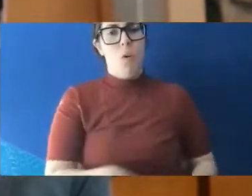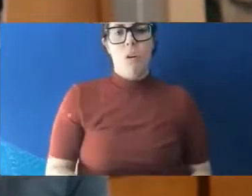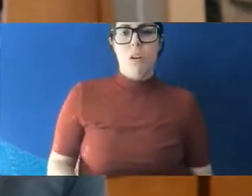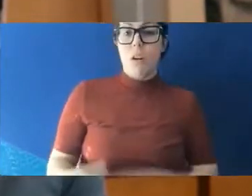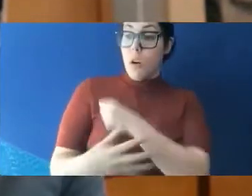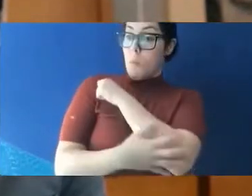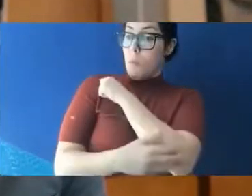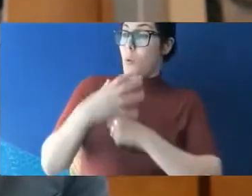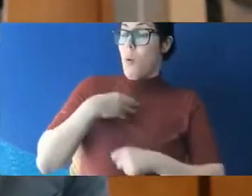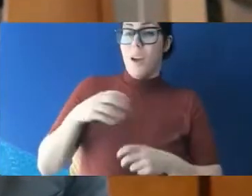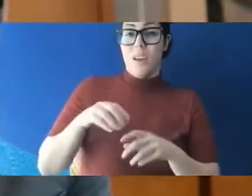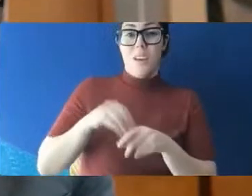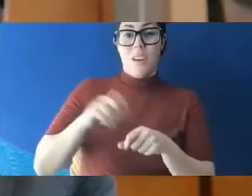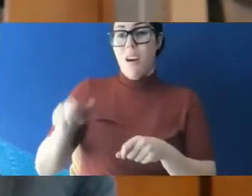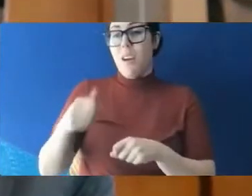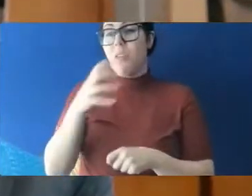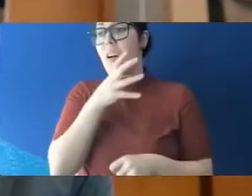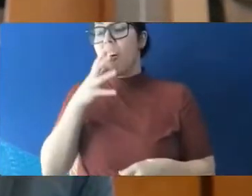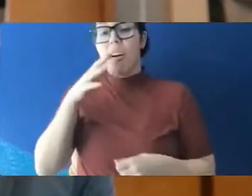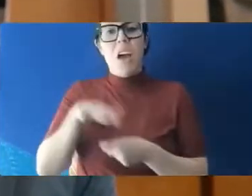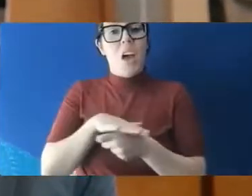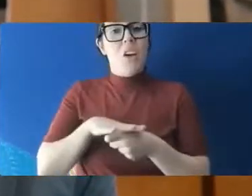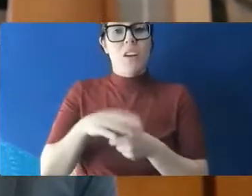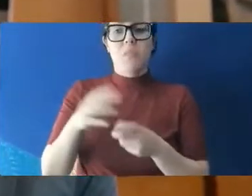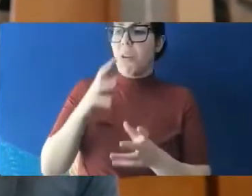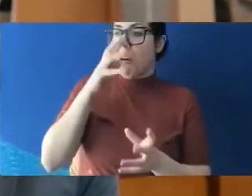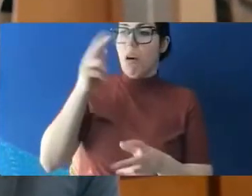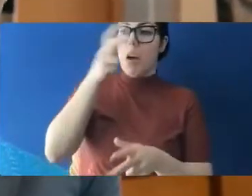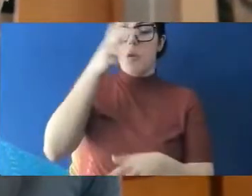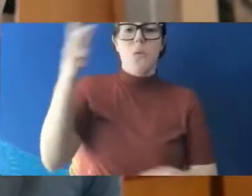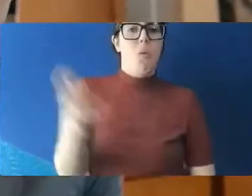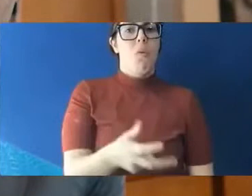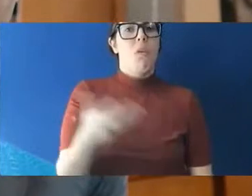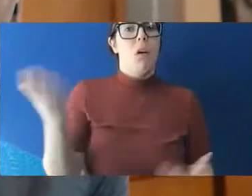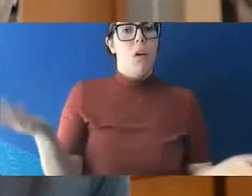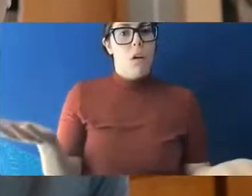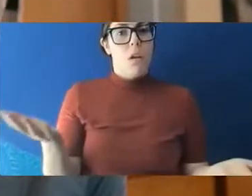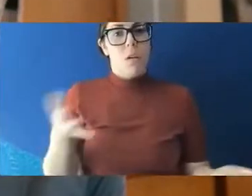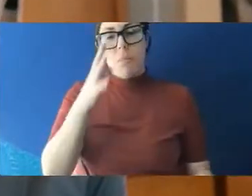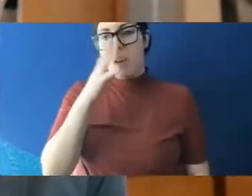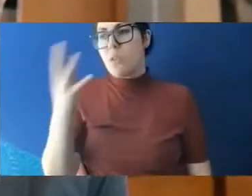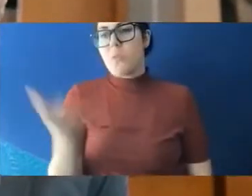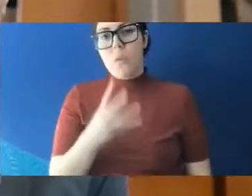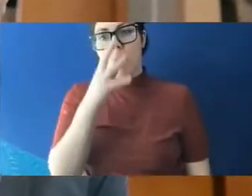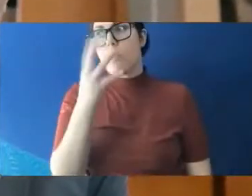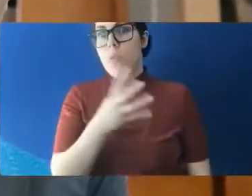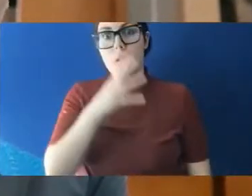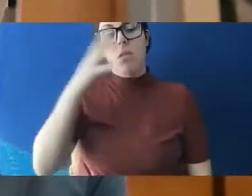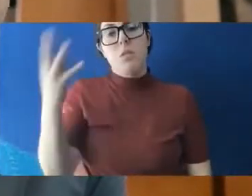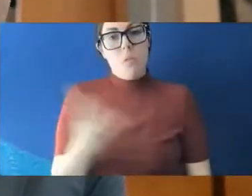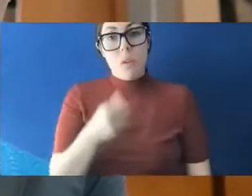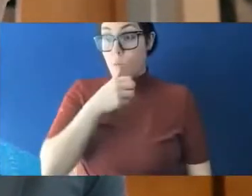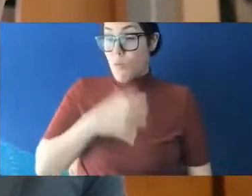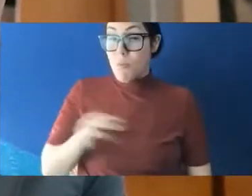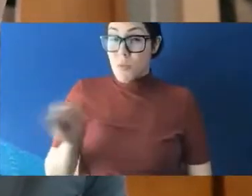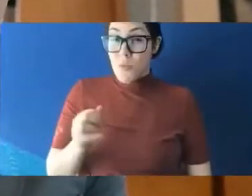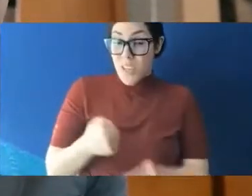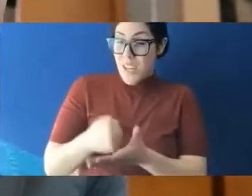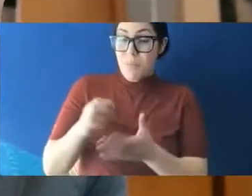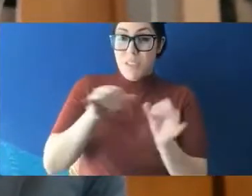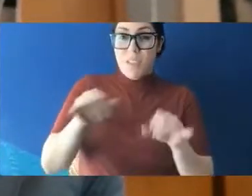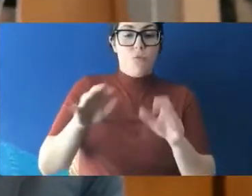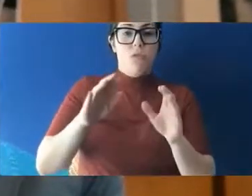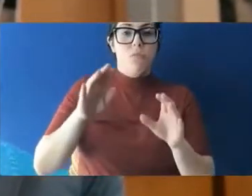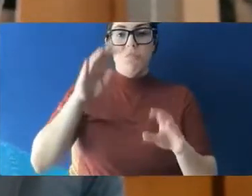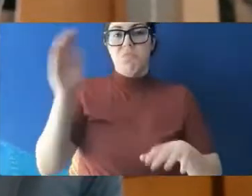in the Appalachians and in rural America being left out of the economic system, by women being left out of the economic system. We can take no pleasure